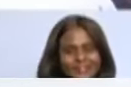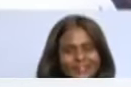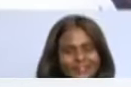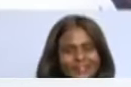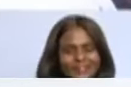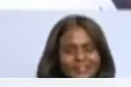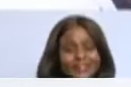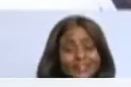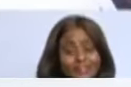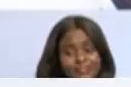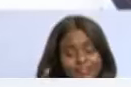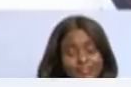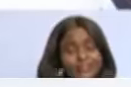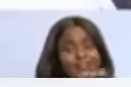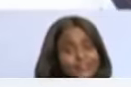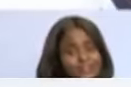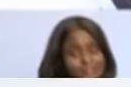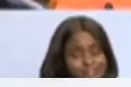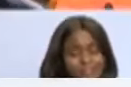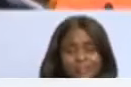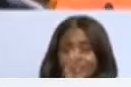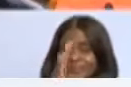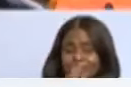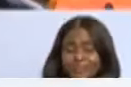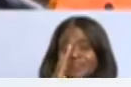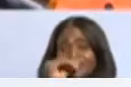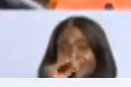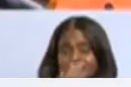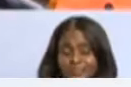The companies, Madam Speaker,